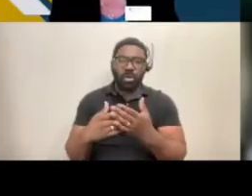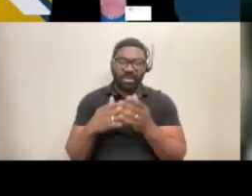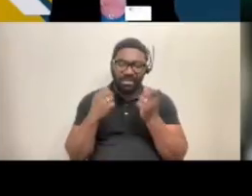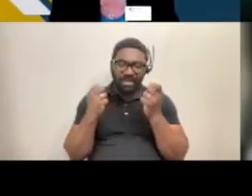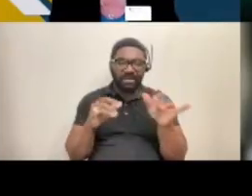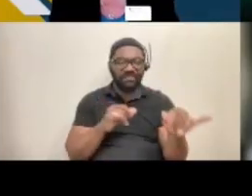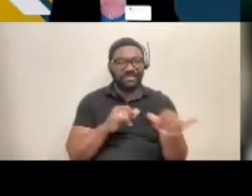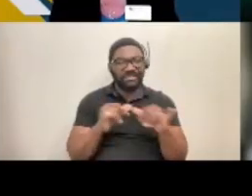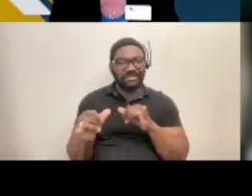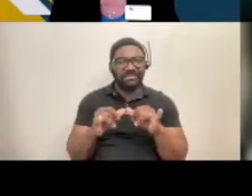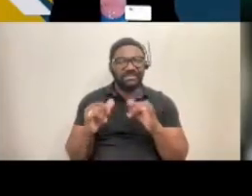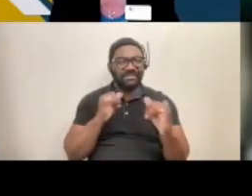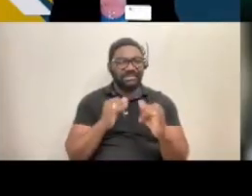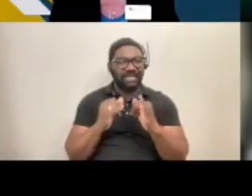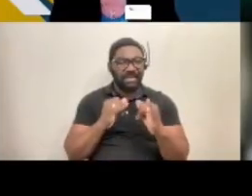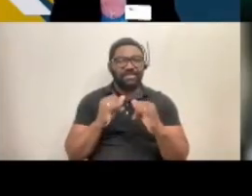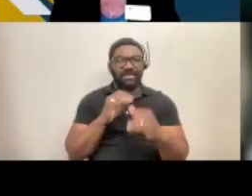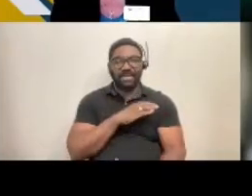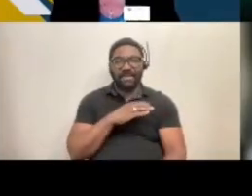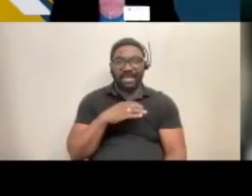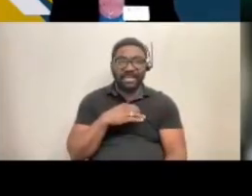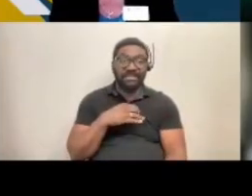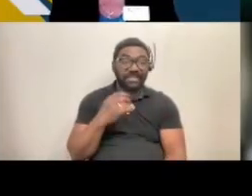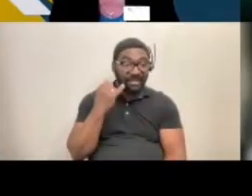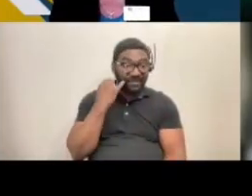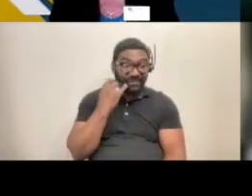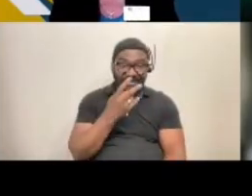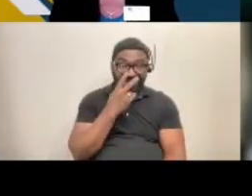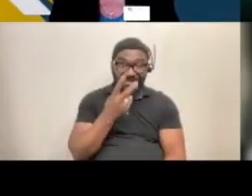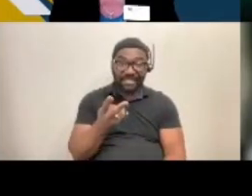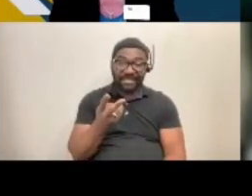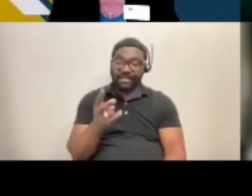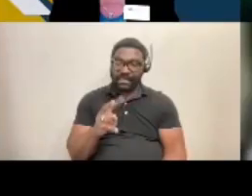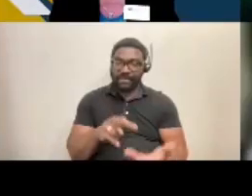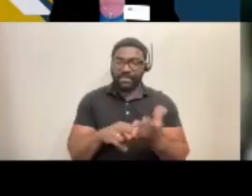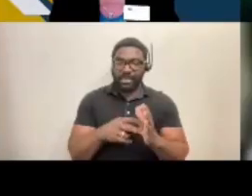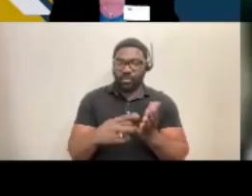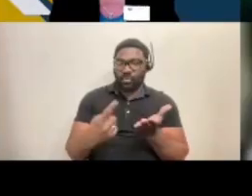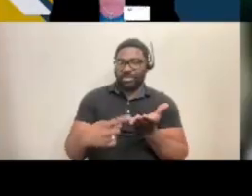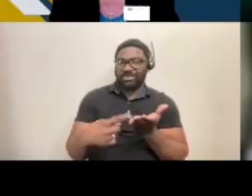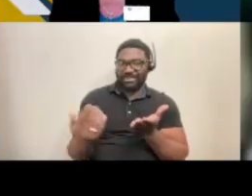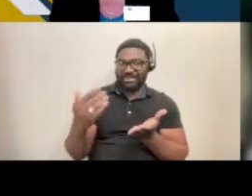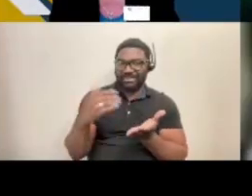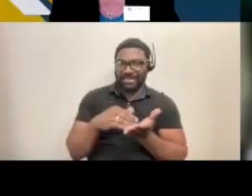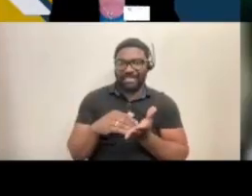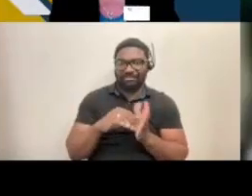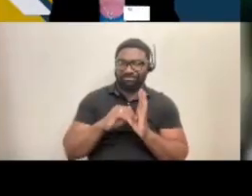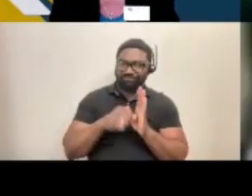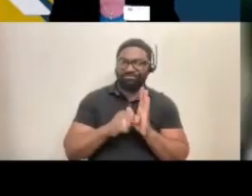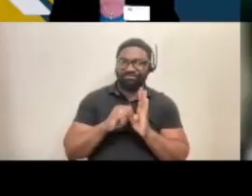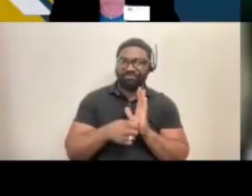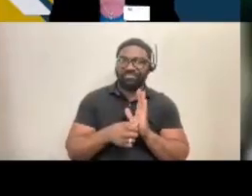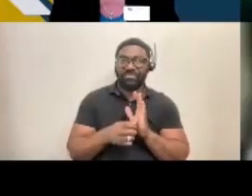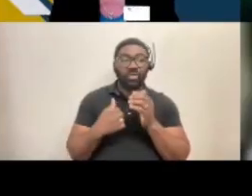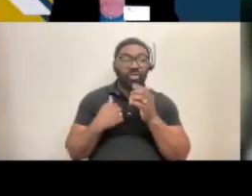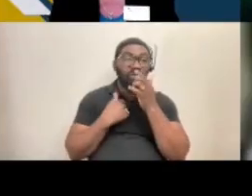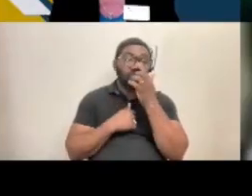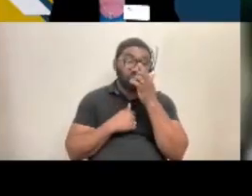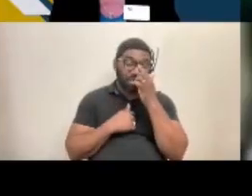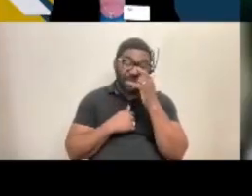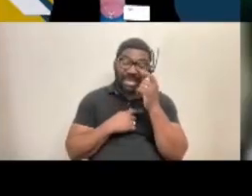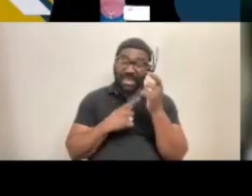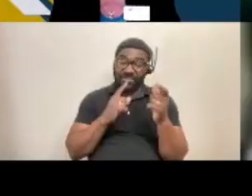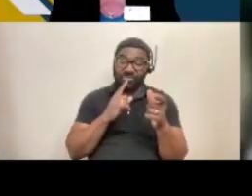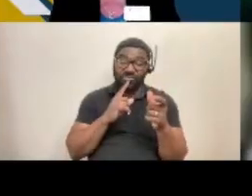see somebody more often, it's more likely that you're going to have those conversations. But we just have a really dedicated group of